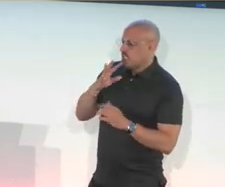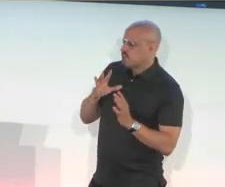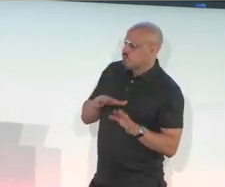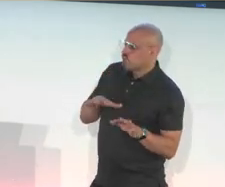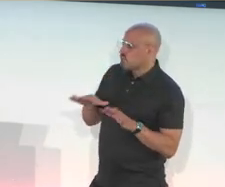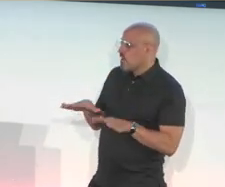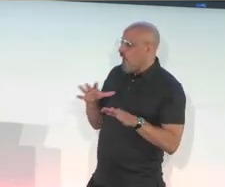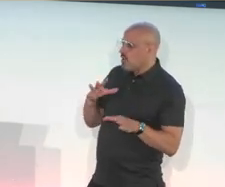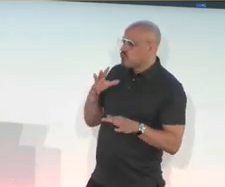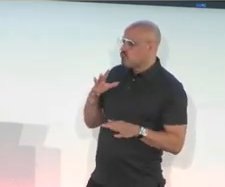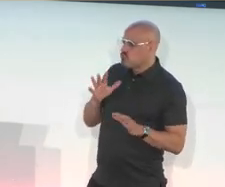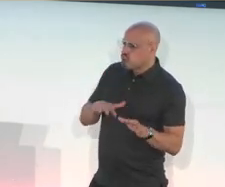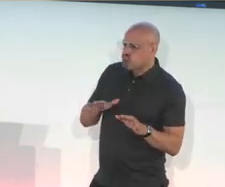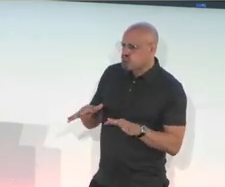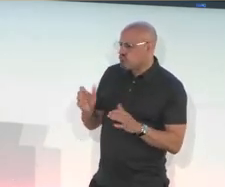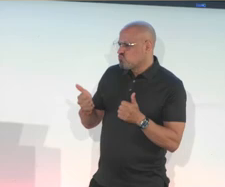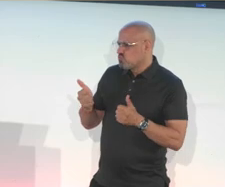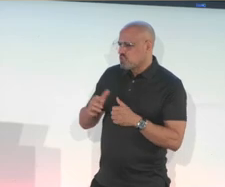casually,